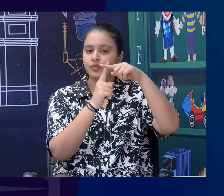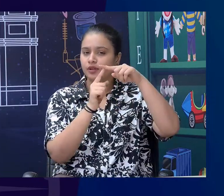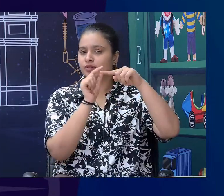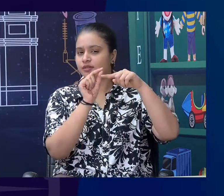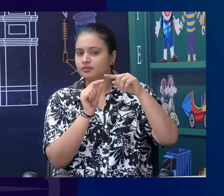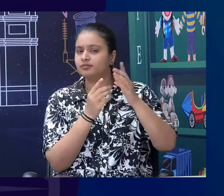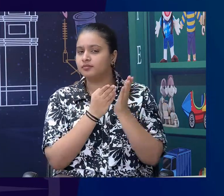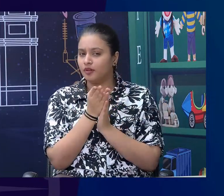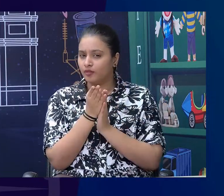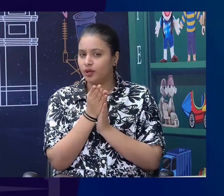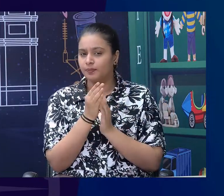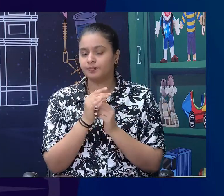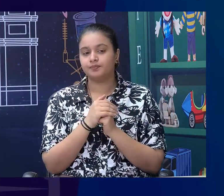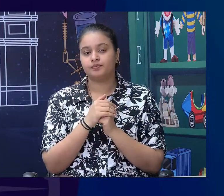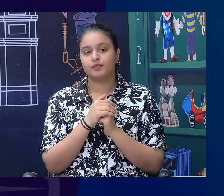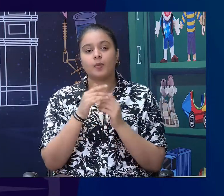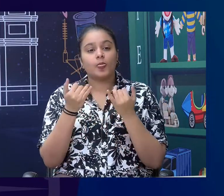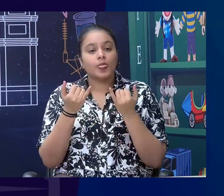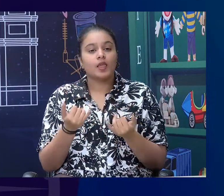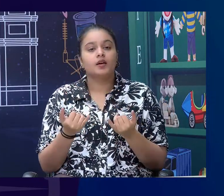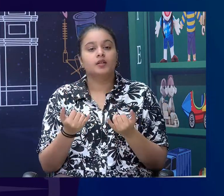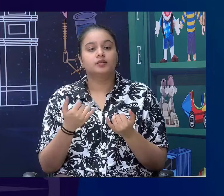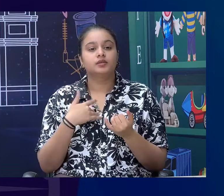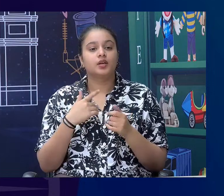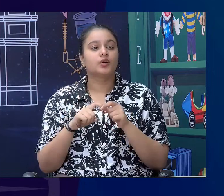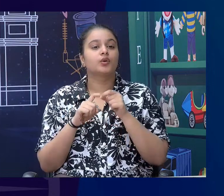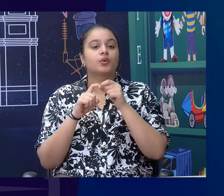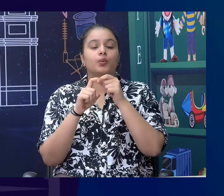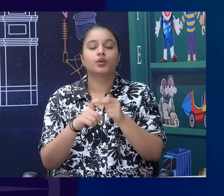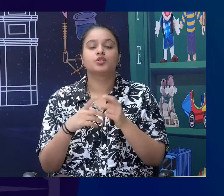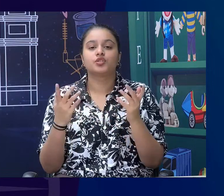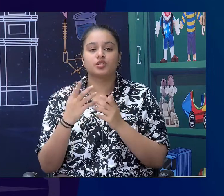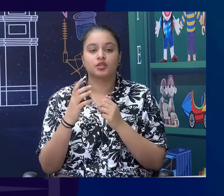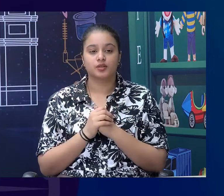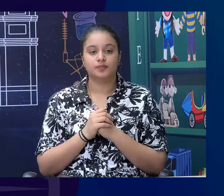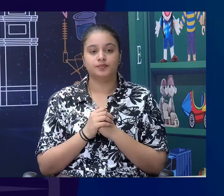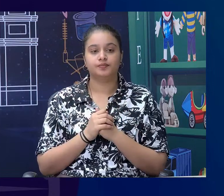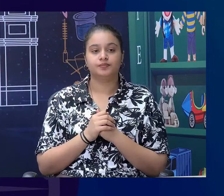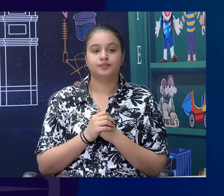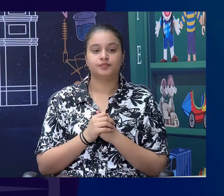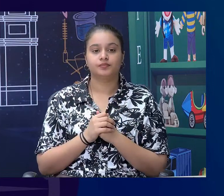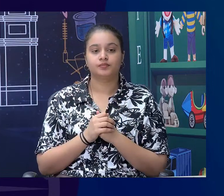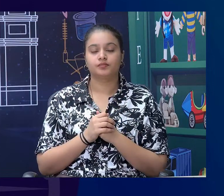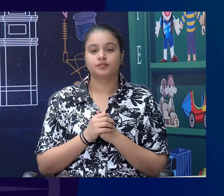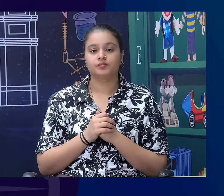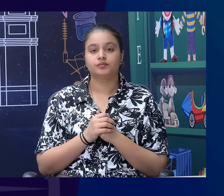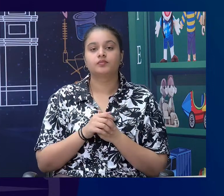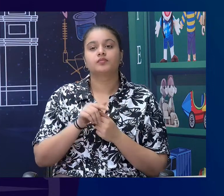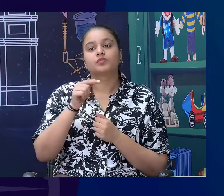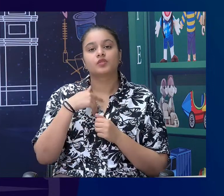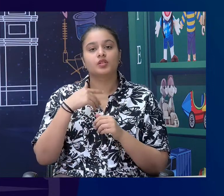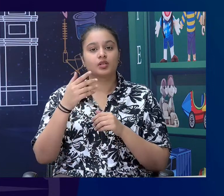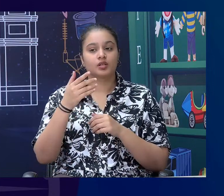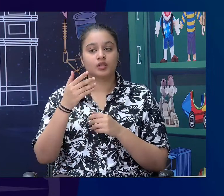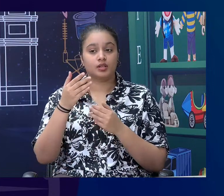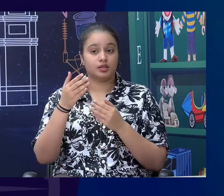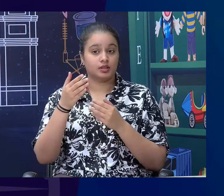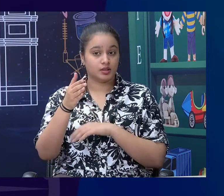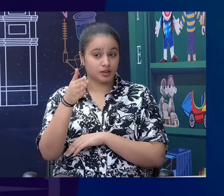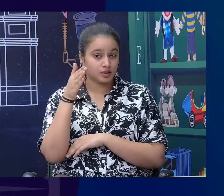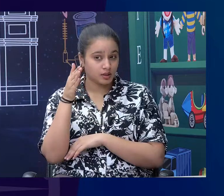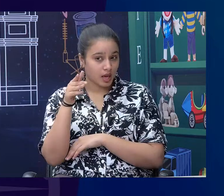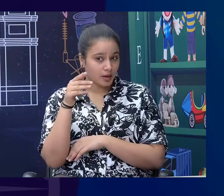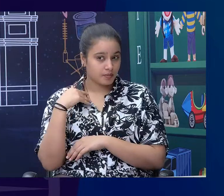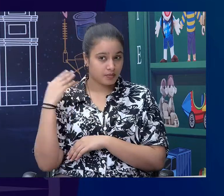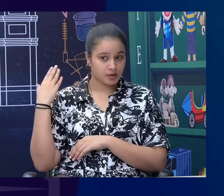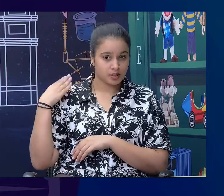manner. Now, a very, very important question. Oh yes, it also came to my mind because now they've learned that how Camel got his hump. Is it